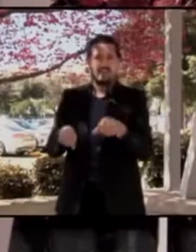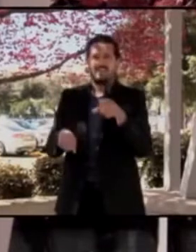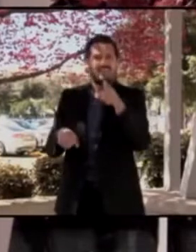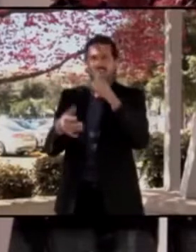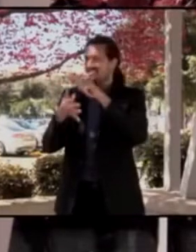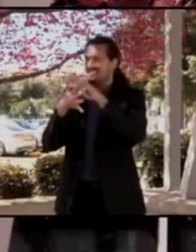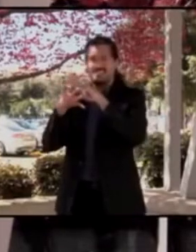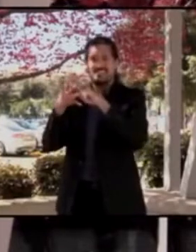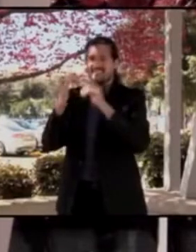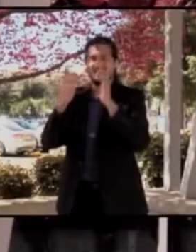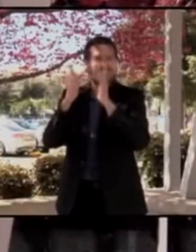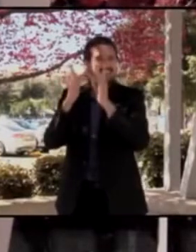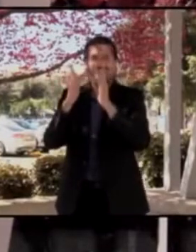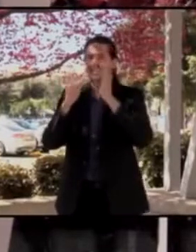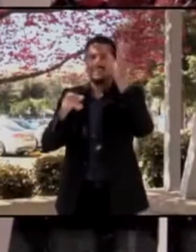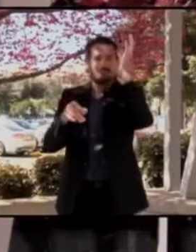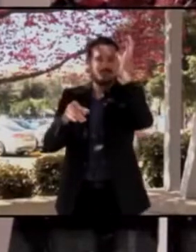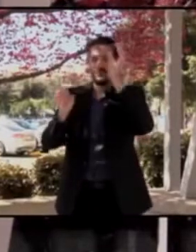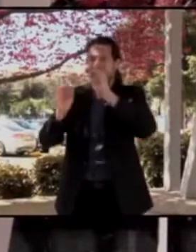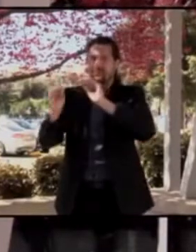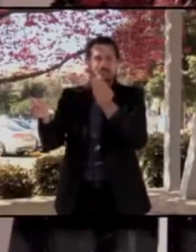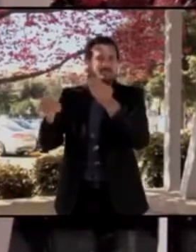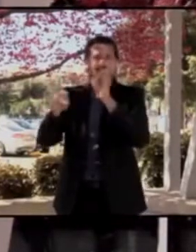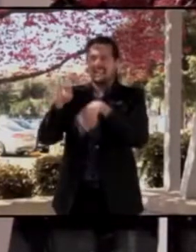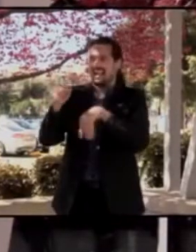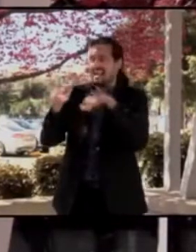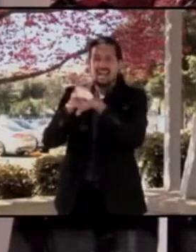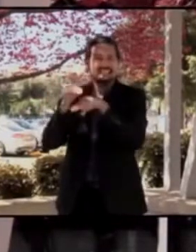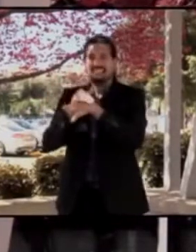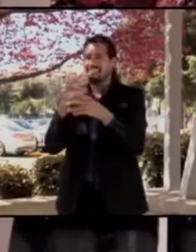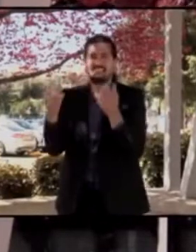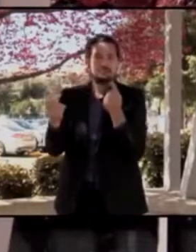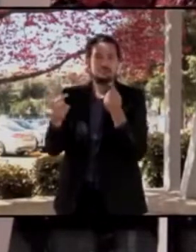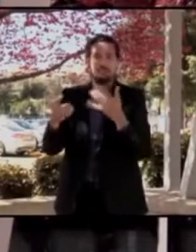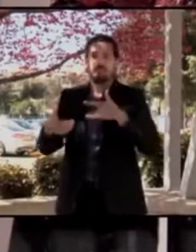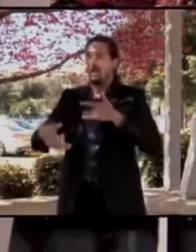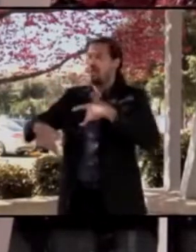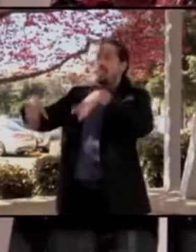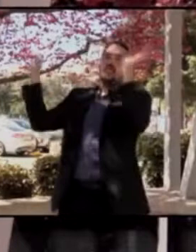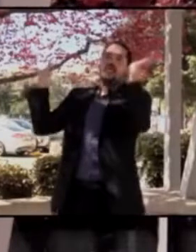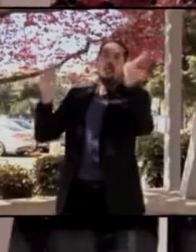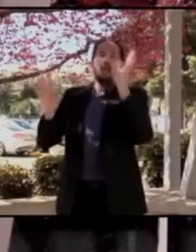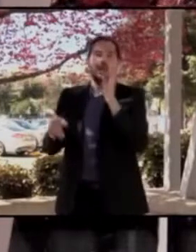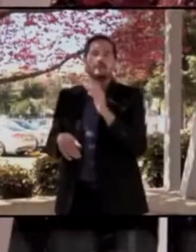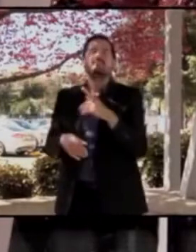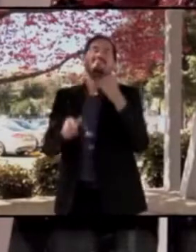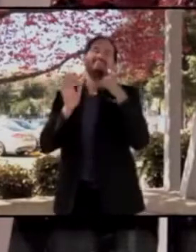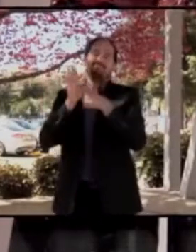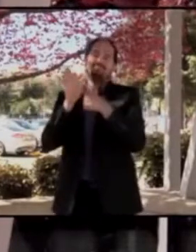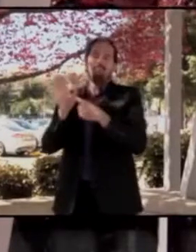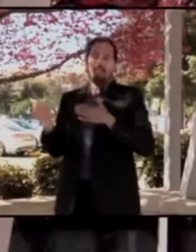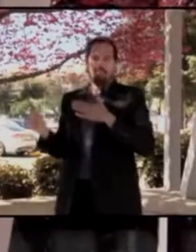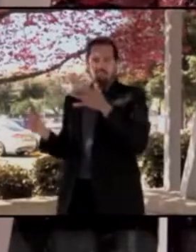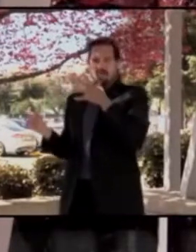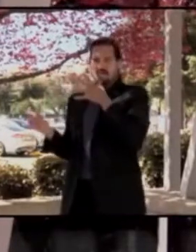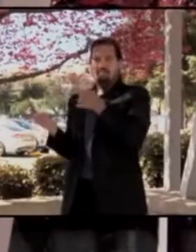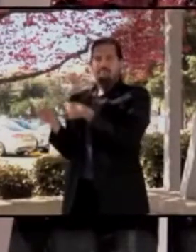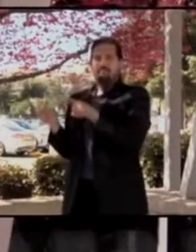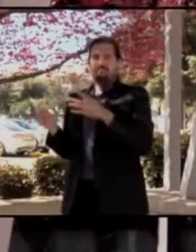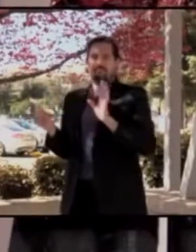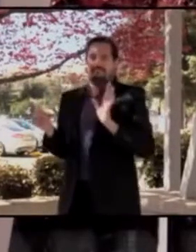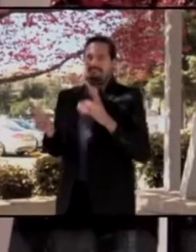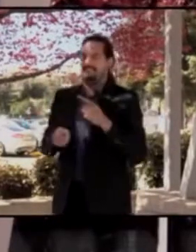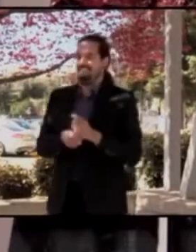a computer, sorry mom, you can dial 211 and you can talk to somebody, and we're going to get somebody